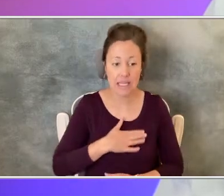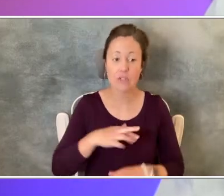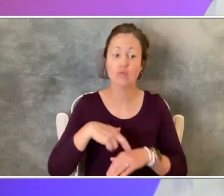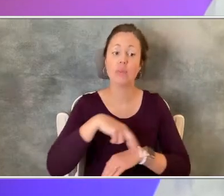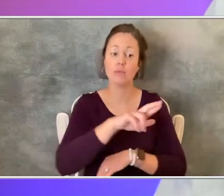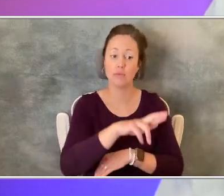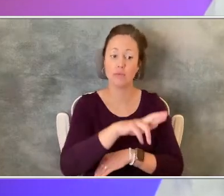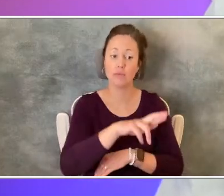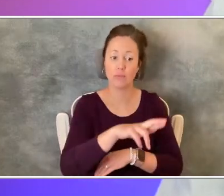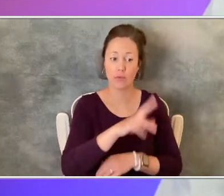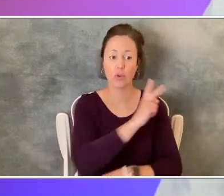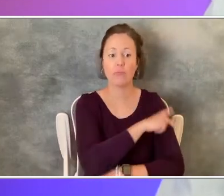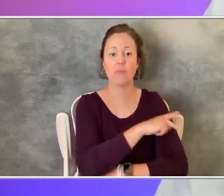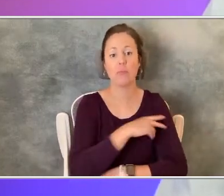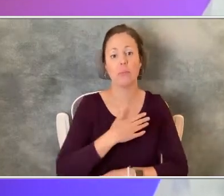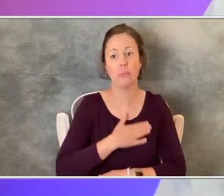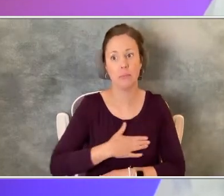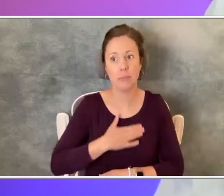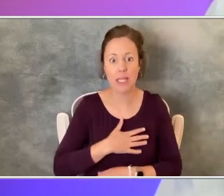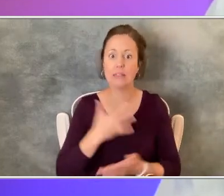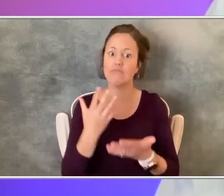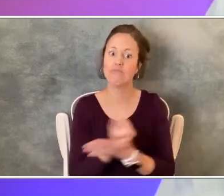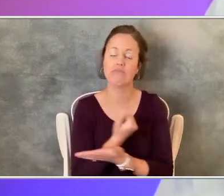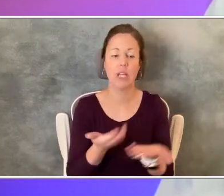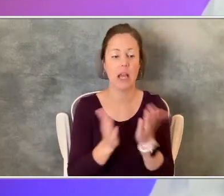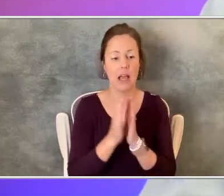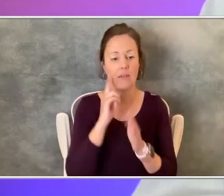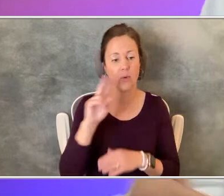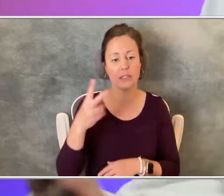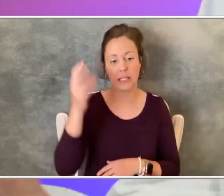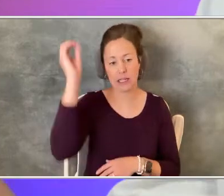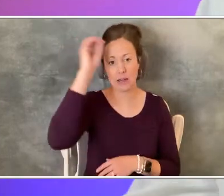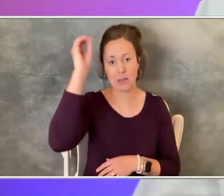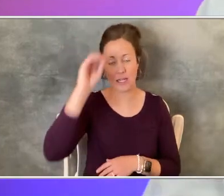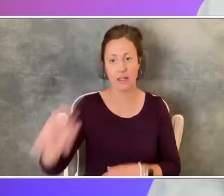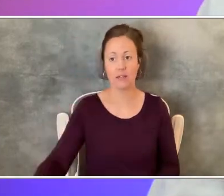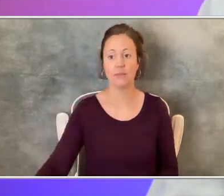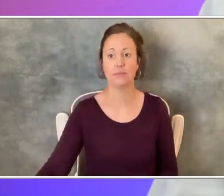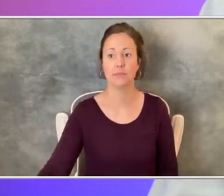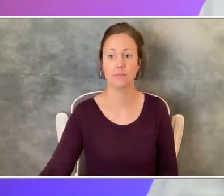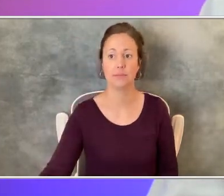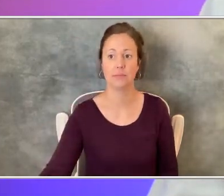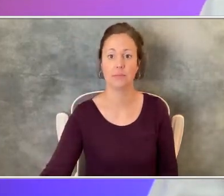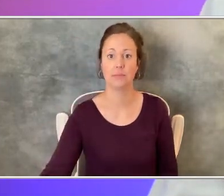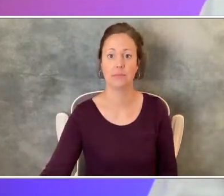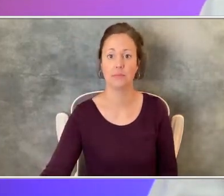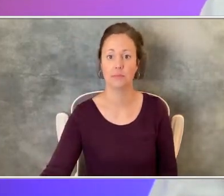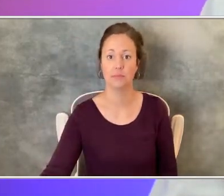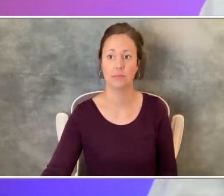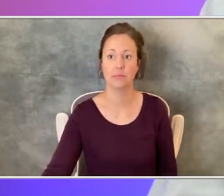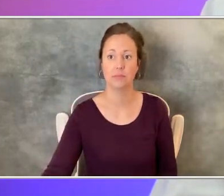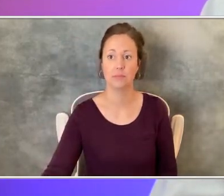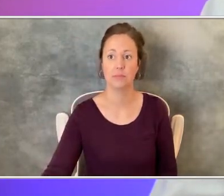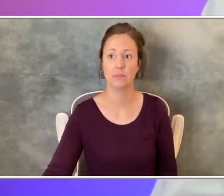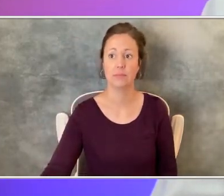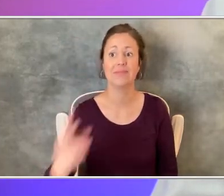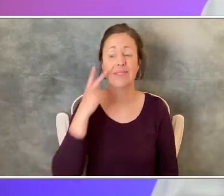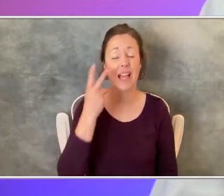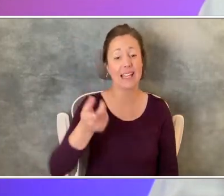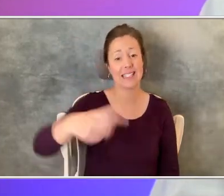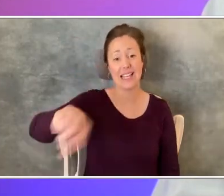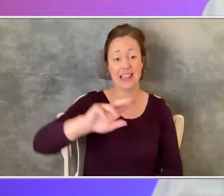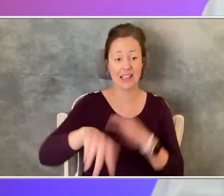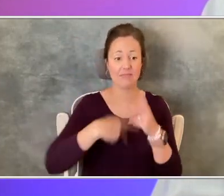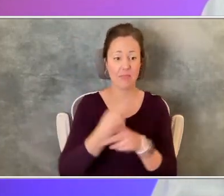patients, please seek second opinion. Sometimes it may be too late. I see these AL amyloid patients all the time, and not all of